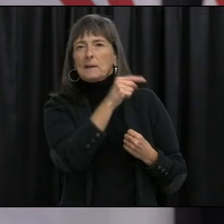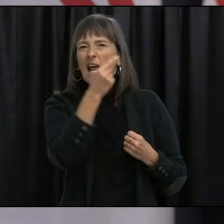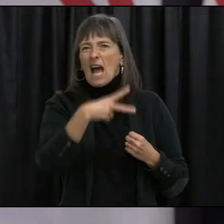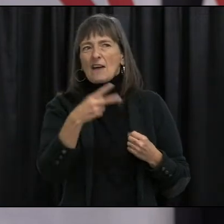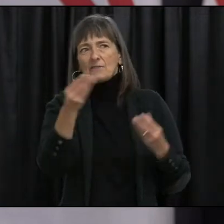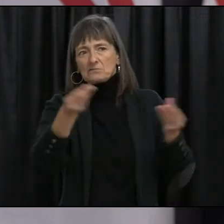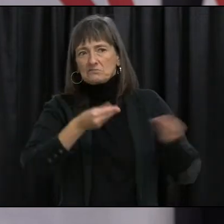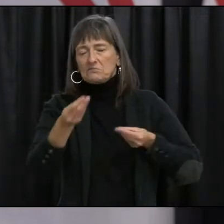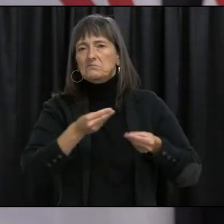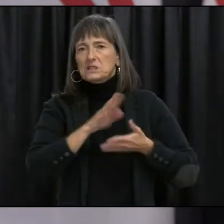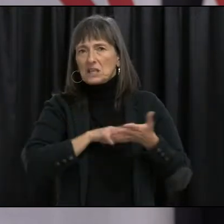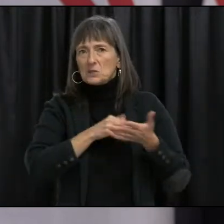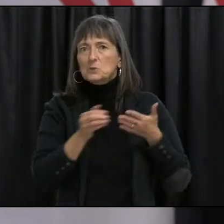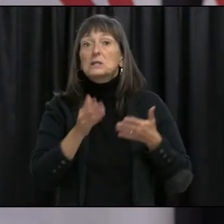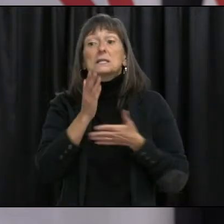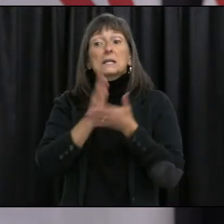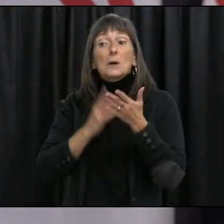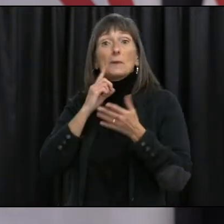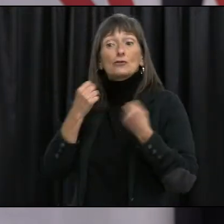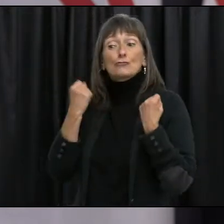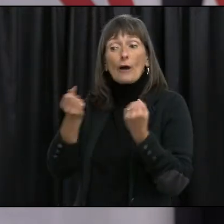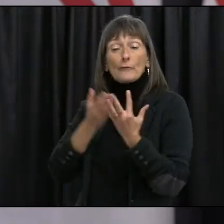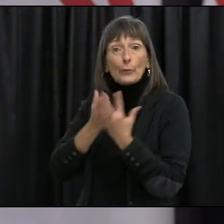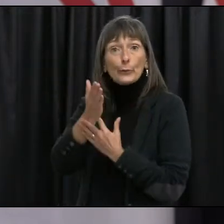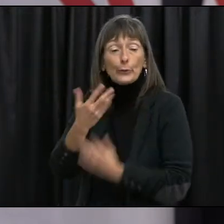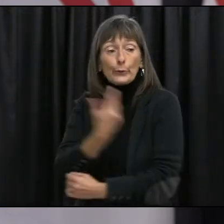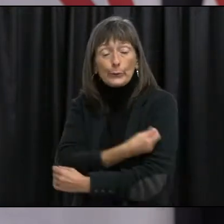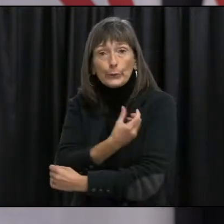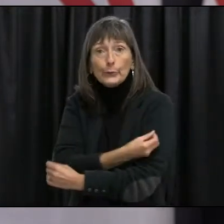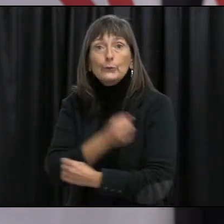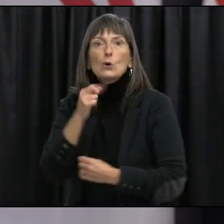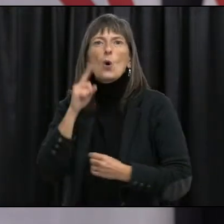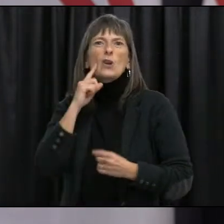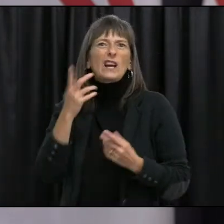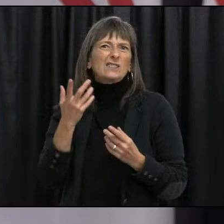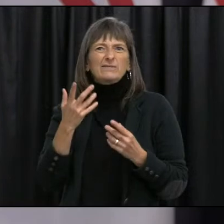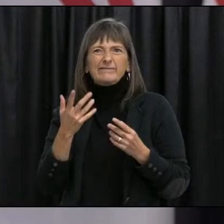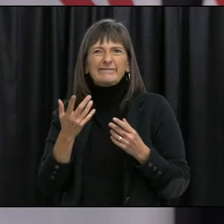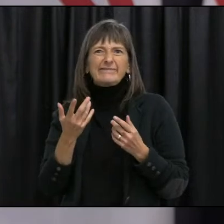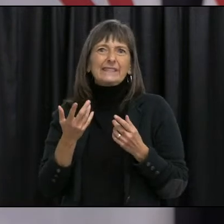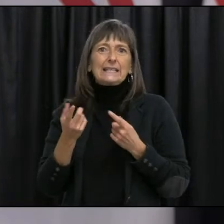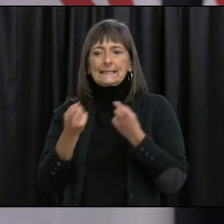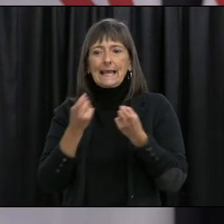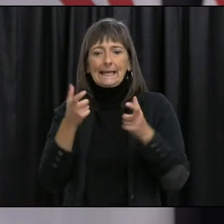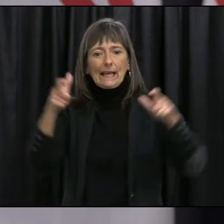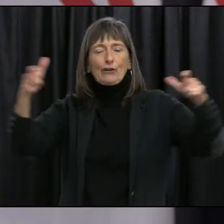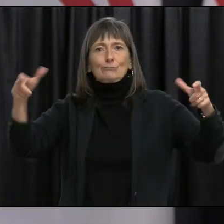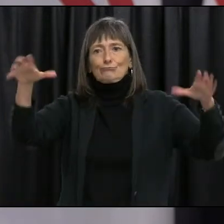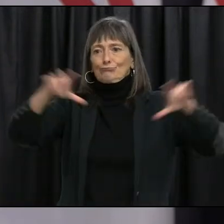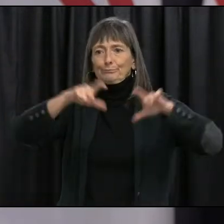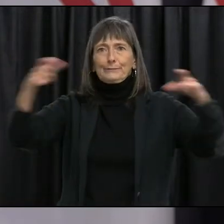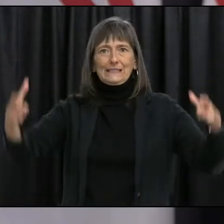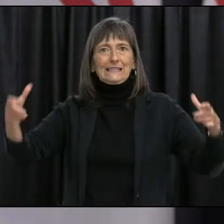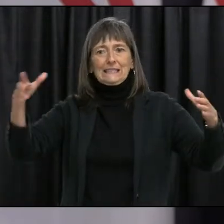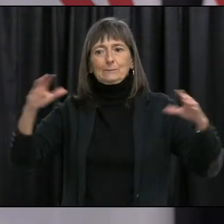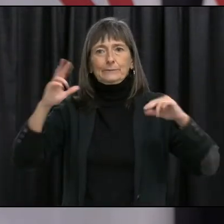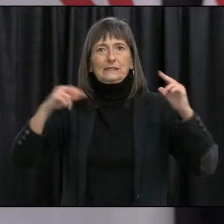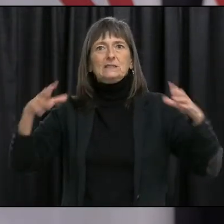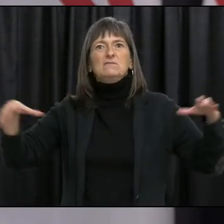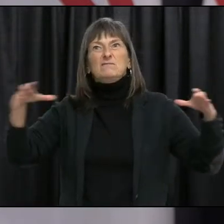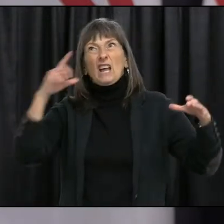clinics, drive-throughs or arena-style things is October the